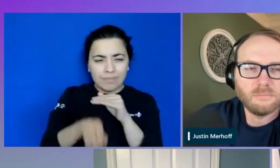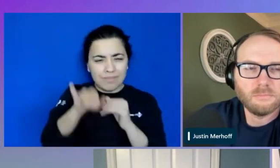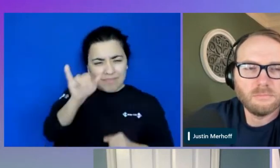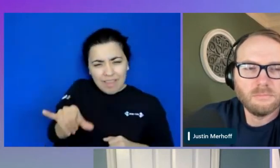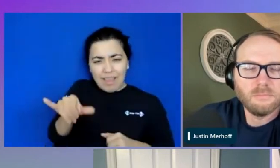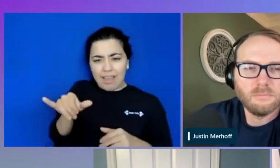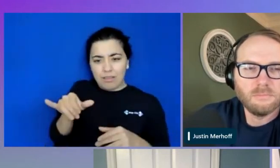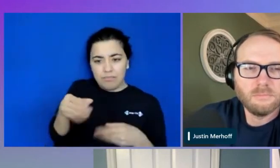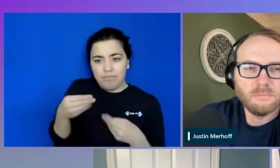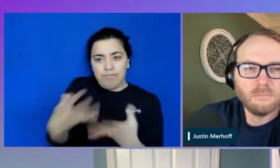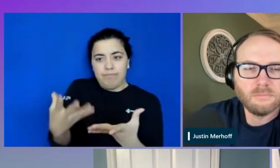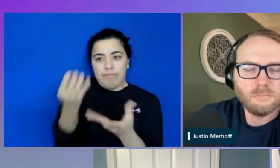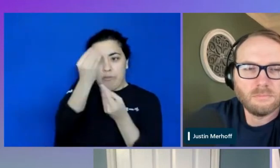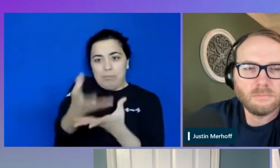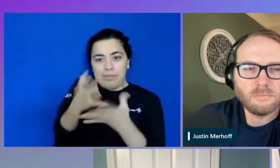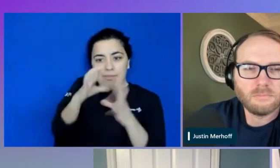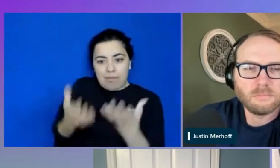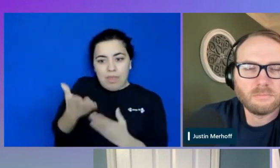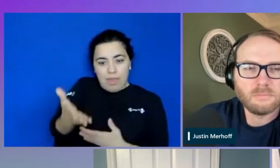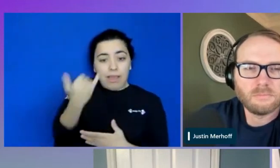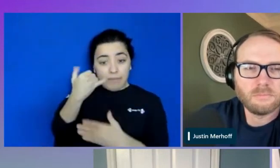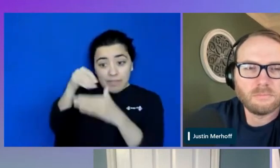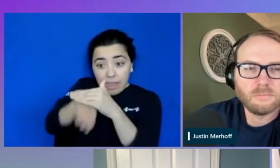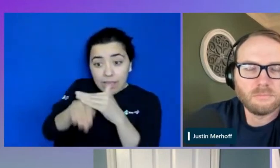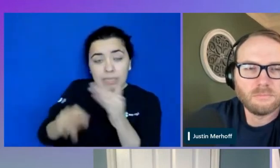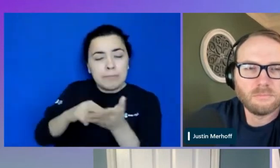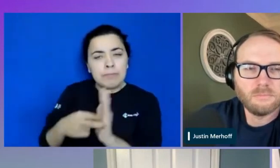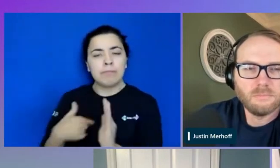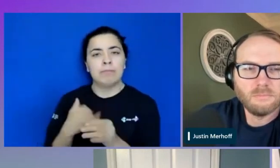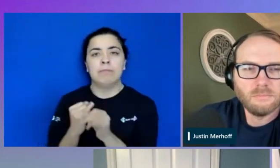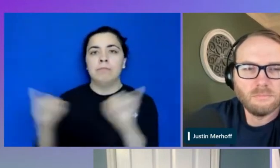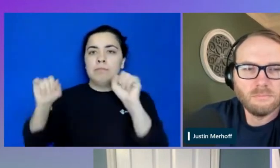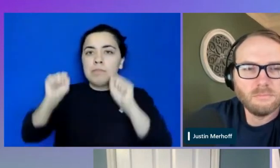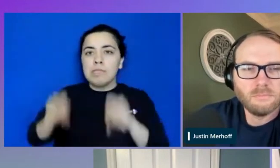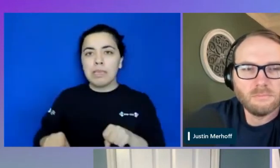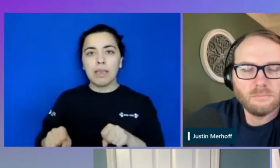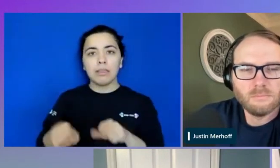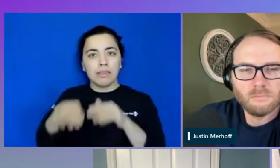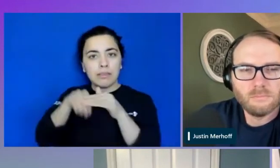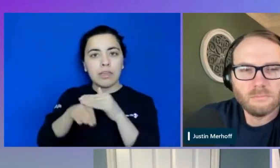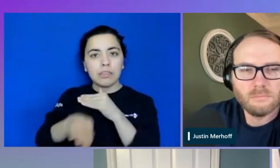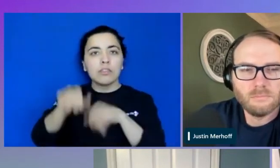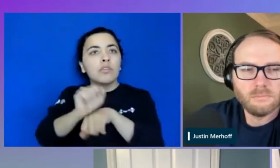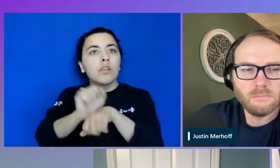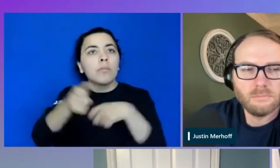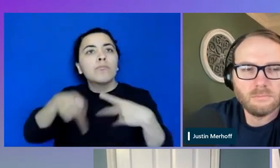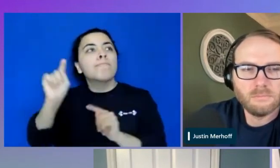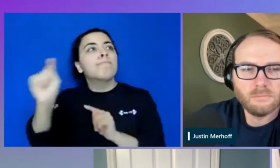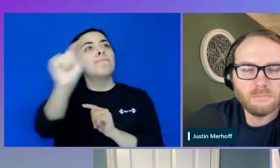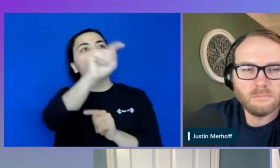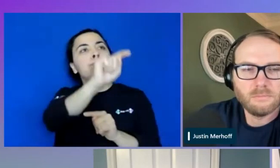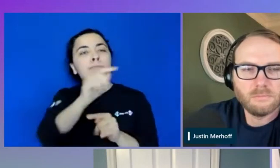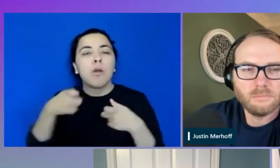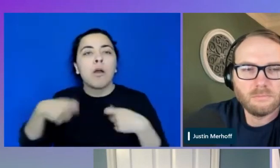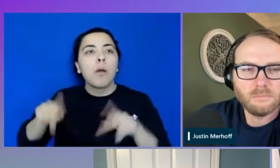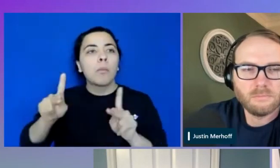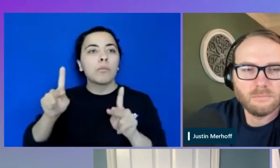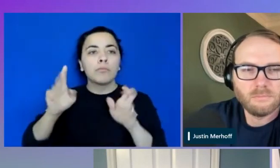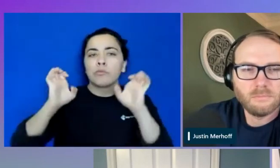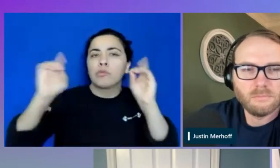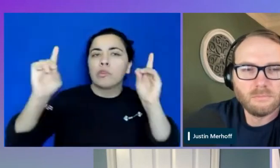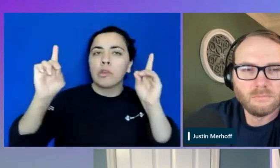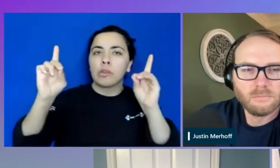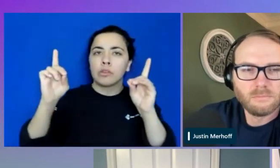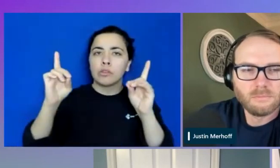information uh, allows people to be more independent and to have access to job opportunities and opportunities in